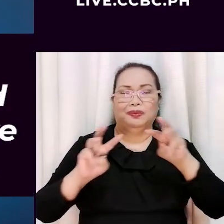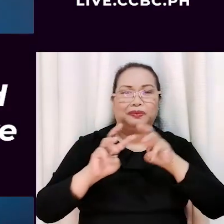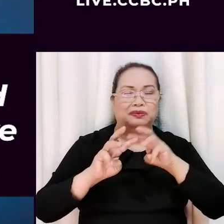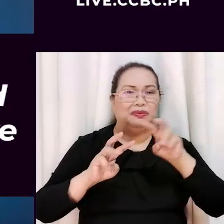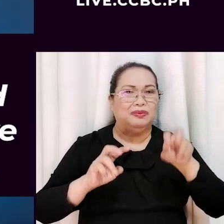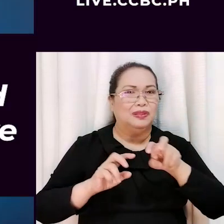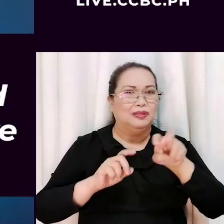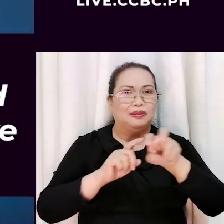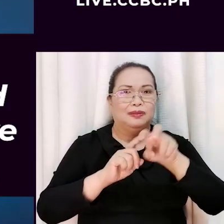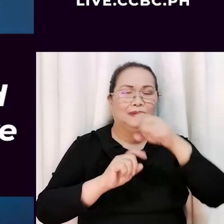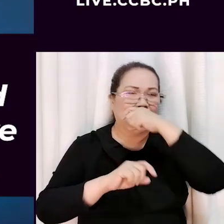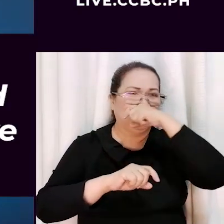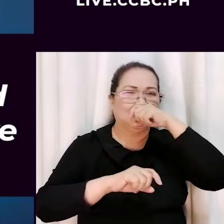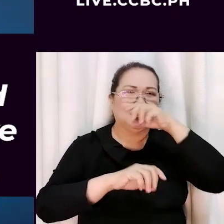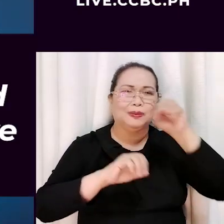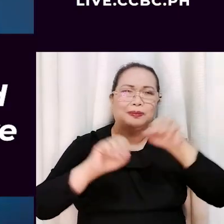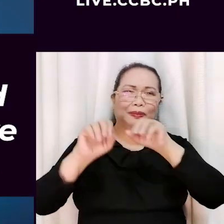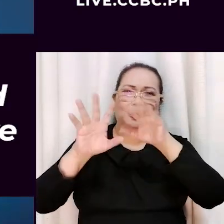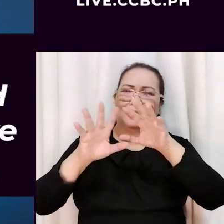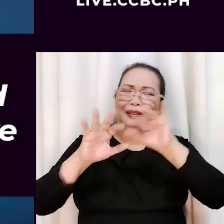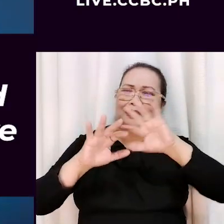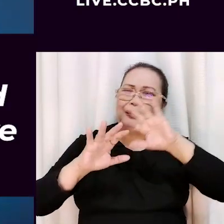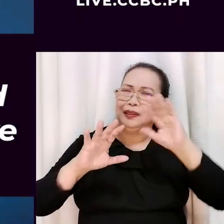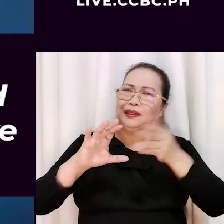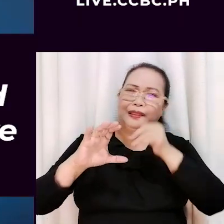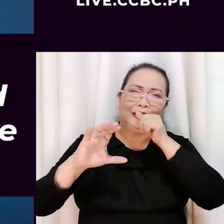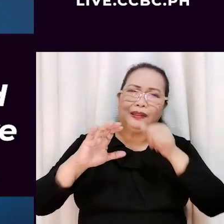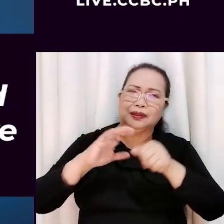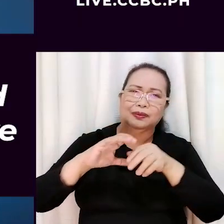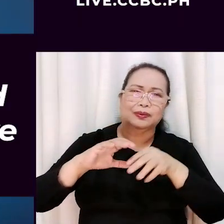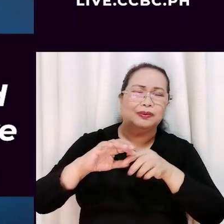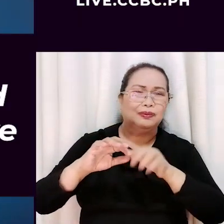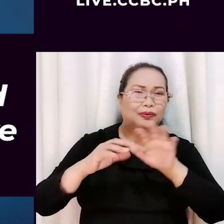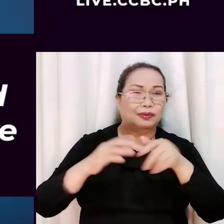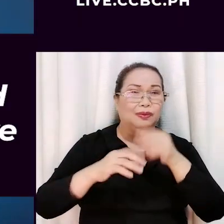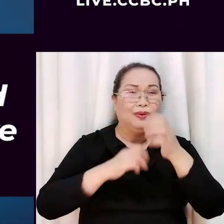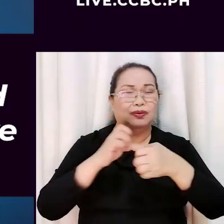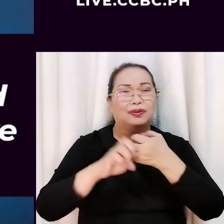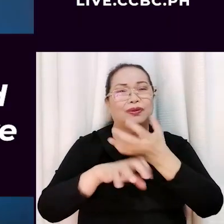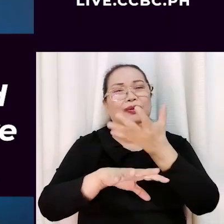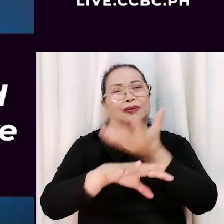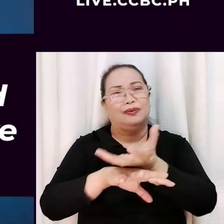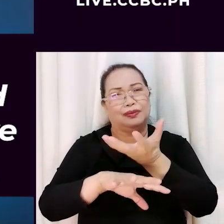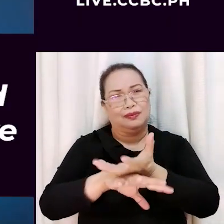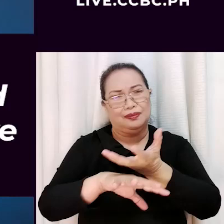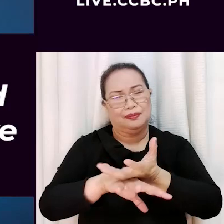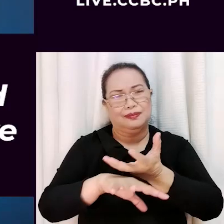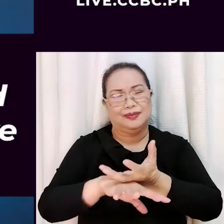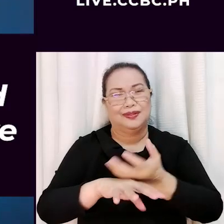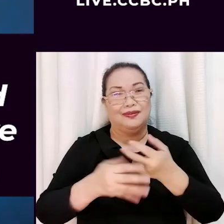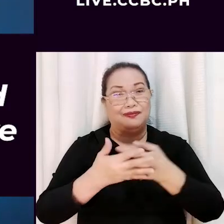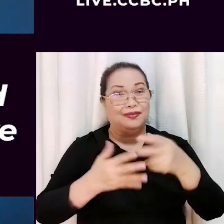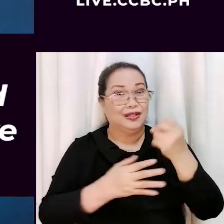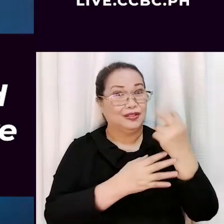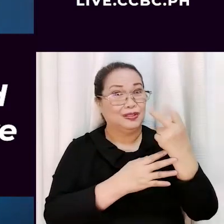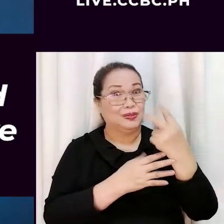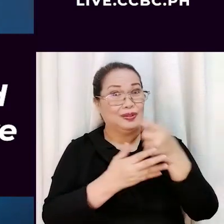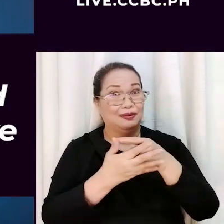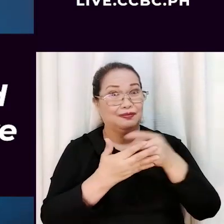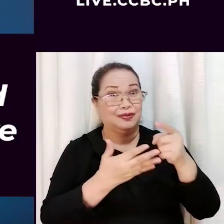wandered in deserts and mountains and dens and caves on the earth. Then verse 12, verse 1, here it is.